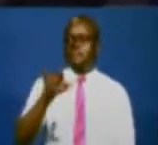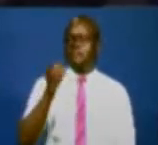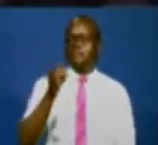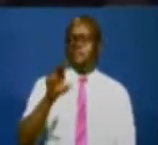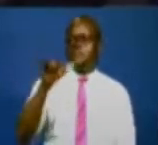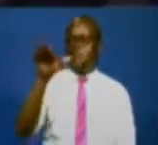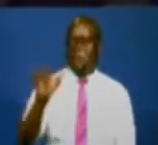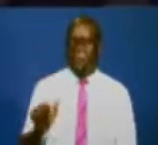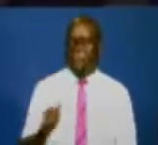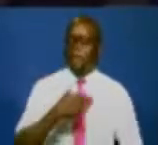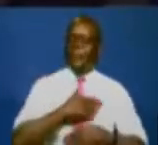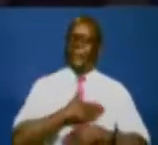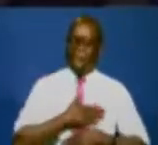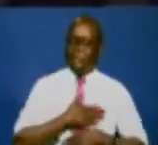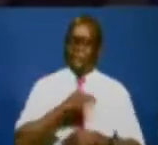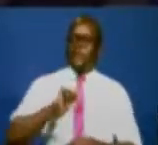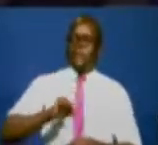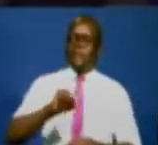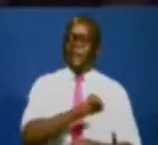Distinguished Honorable Senator Gloria,